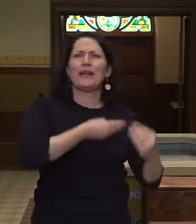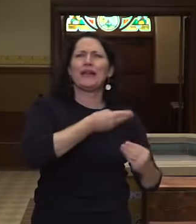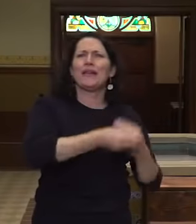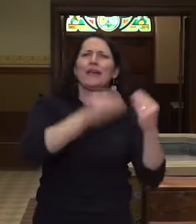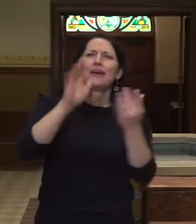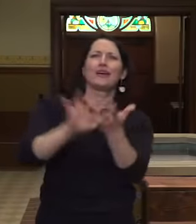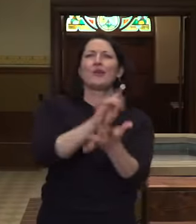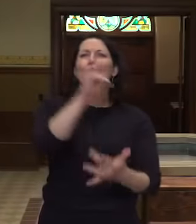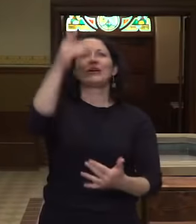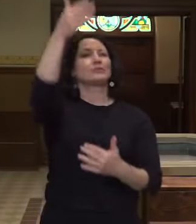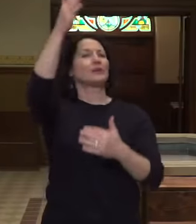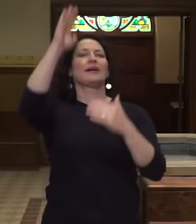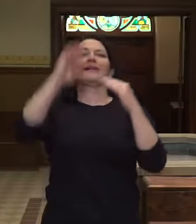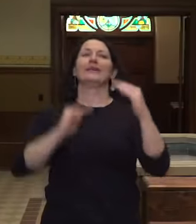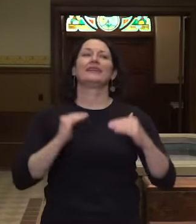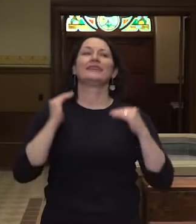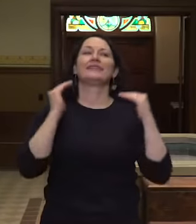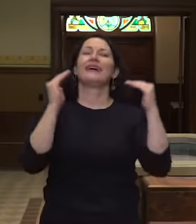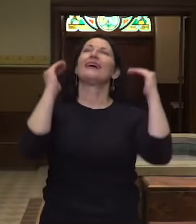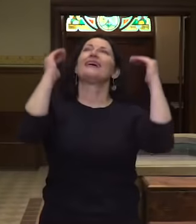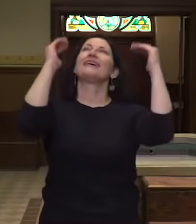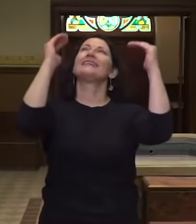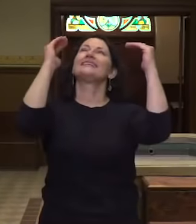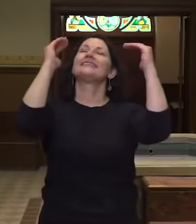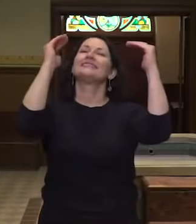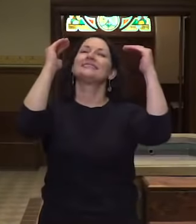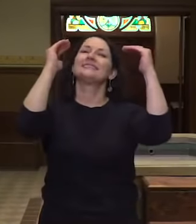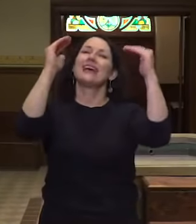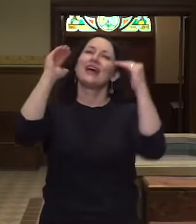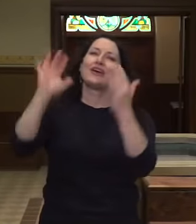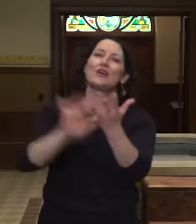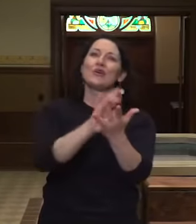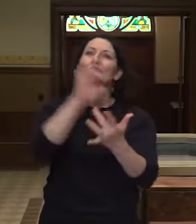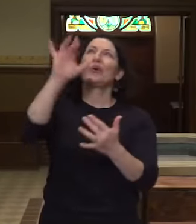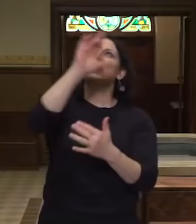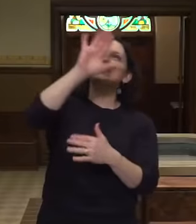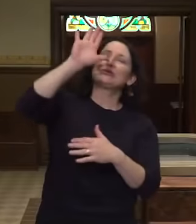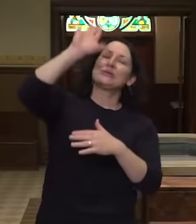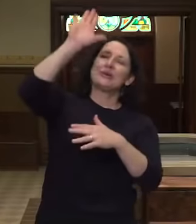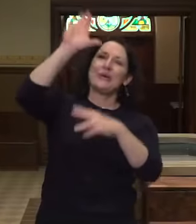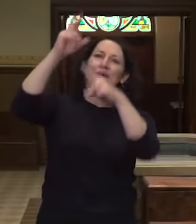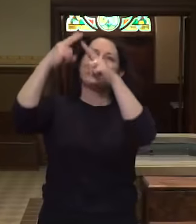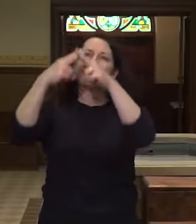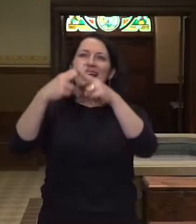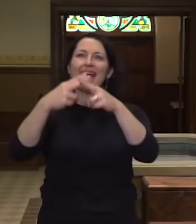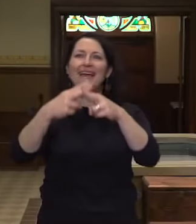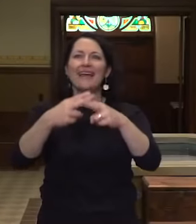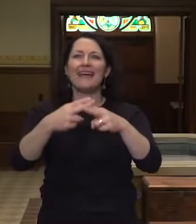goodwill. Glory to God in the highest, glory to